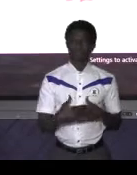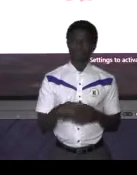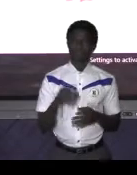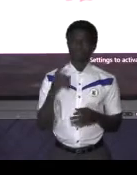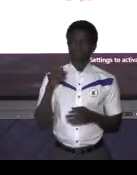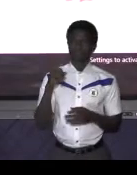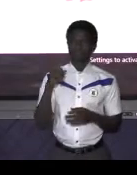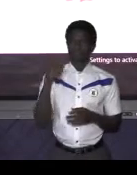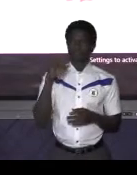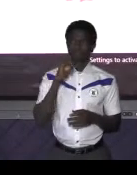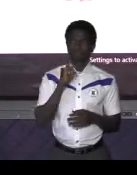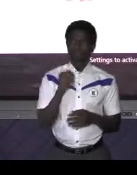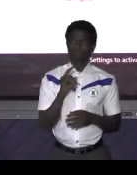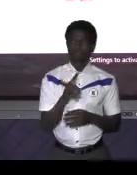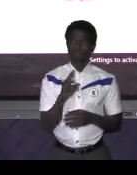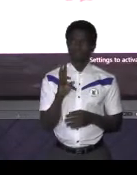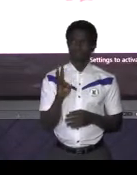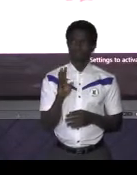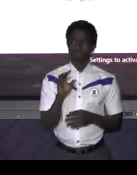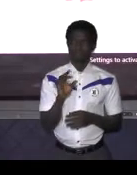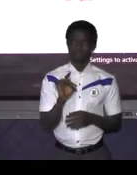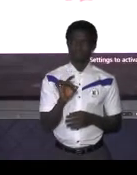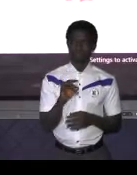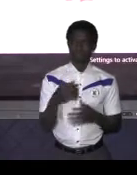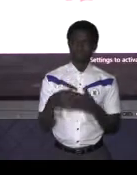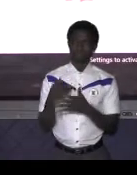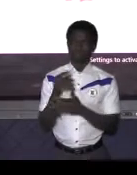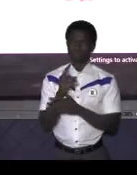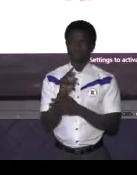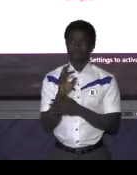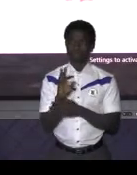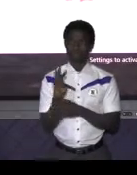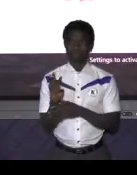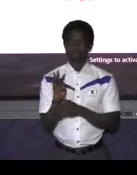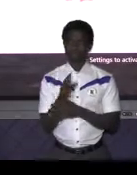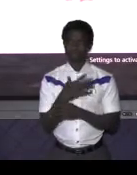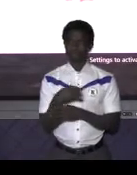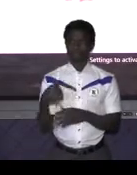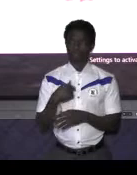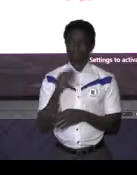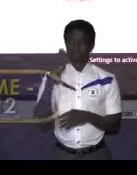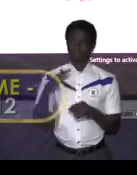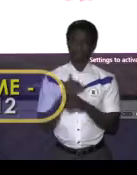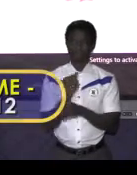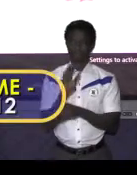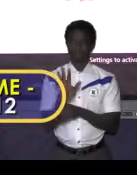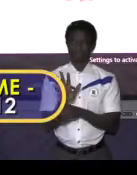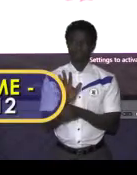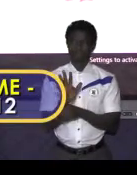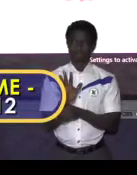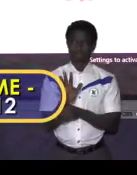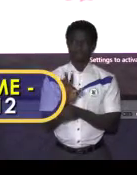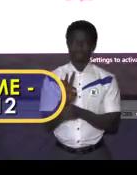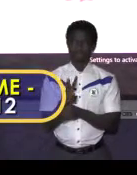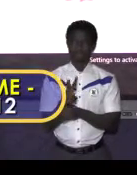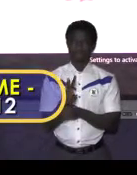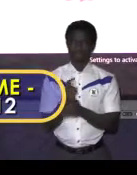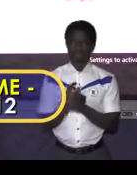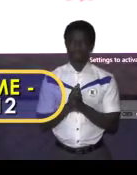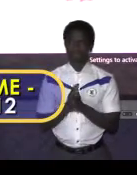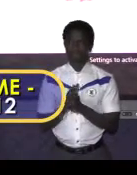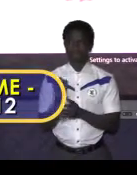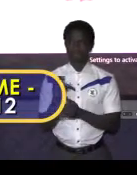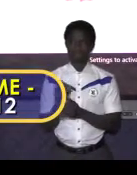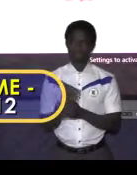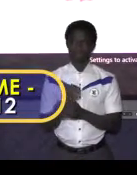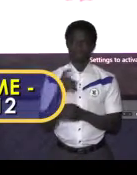is 169 minus 144, and we will get 5, 2. Okay,